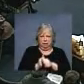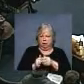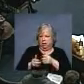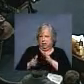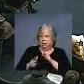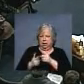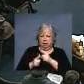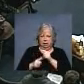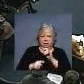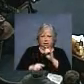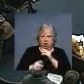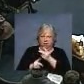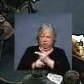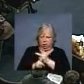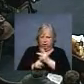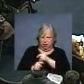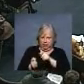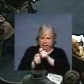exact language.